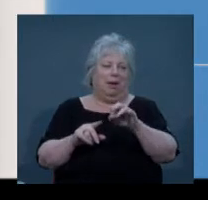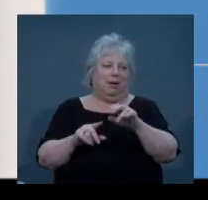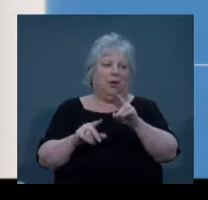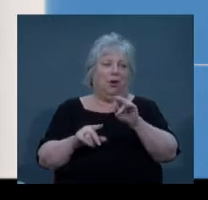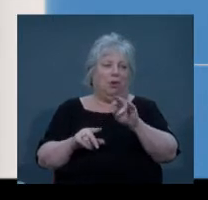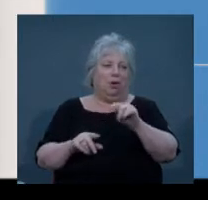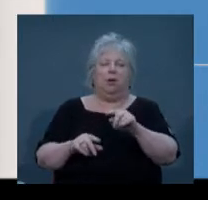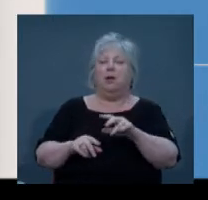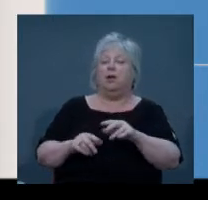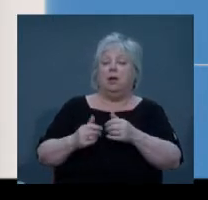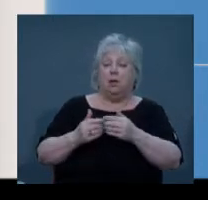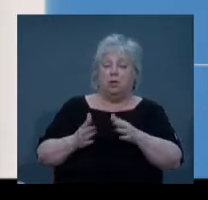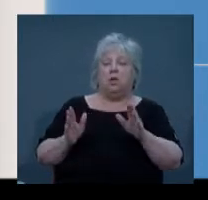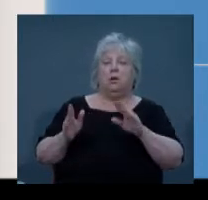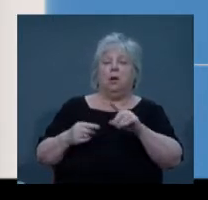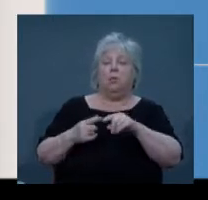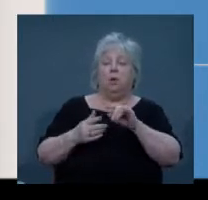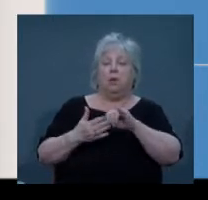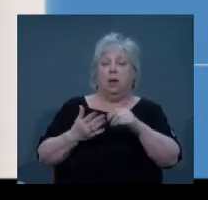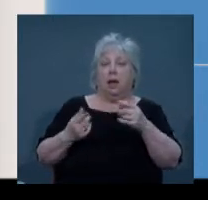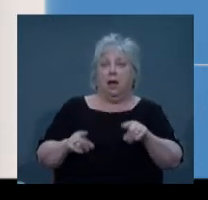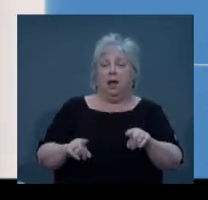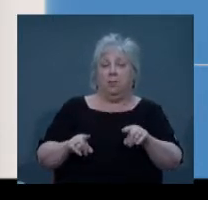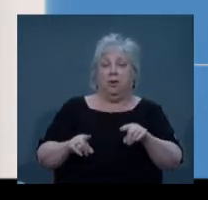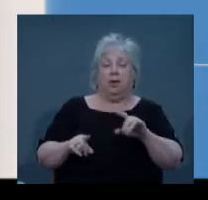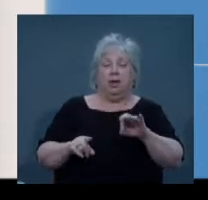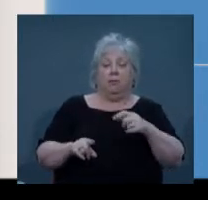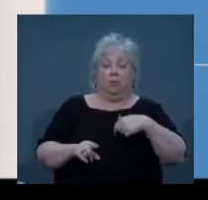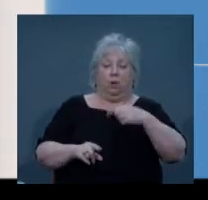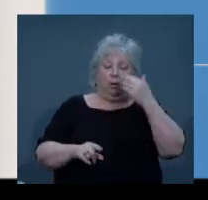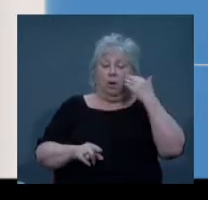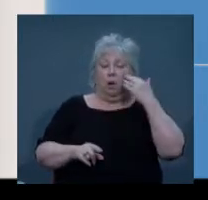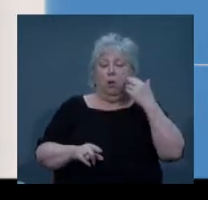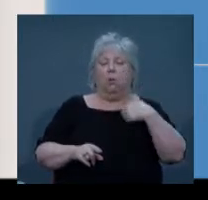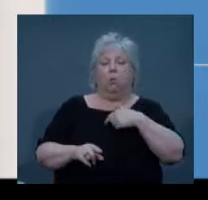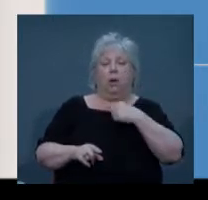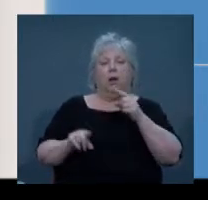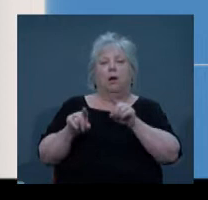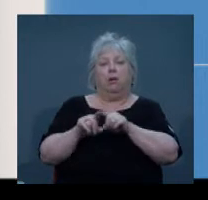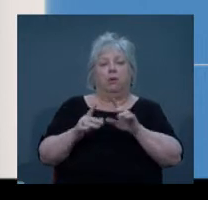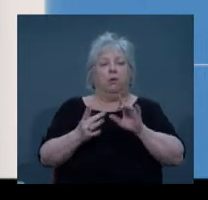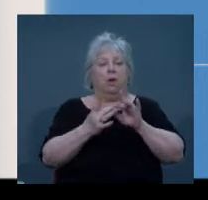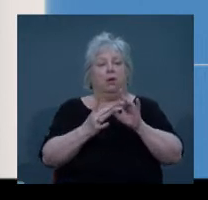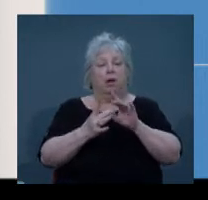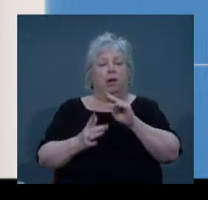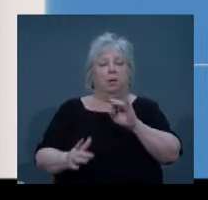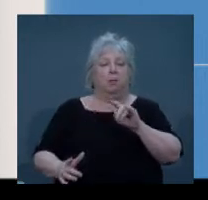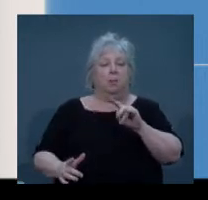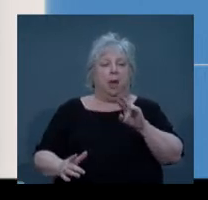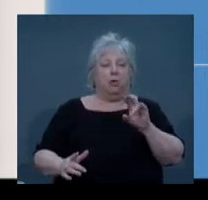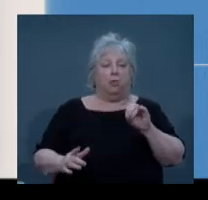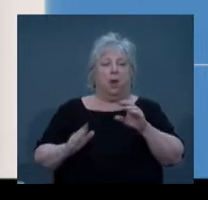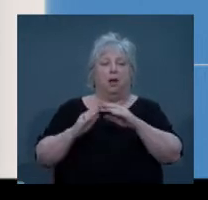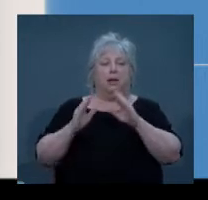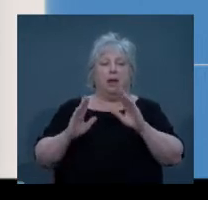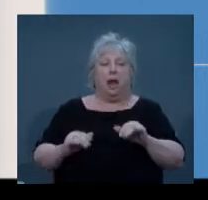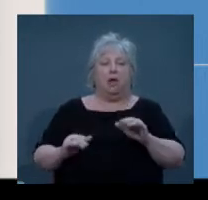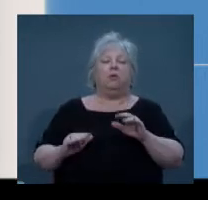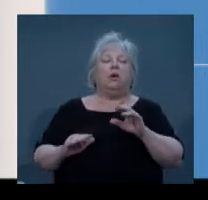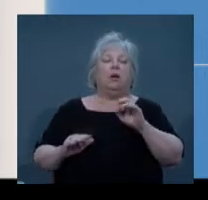those things occur, if we know about it, we also contact Metropolitan Housing Alliance, and so they